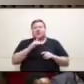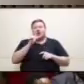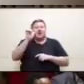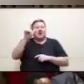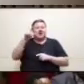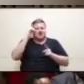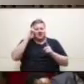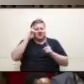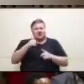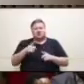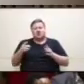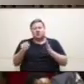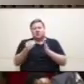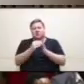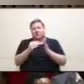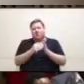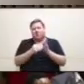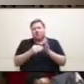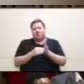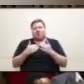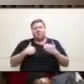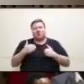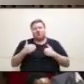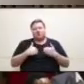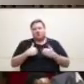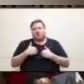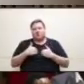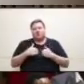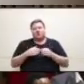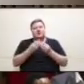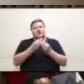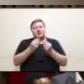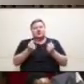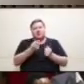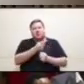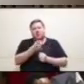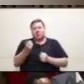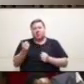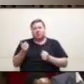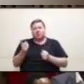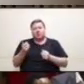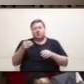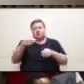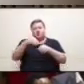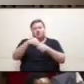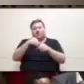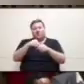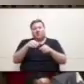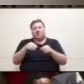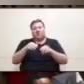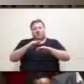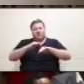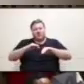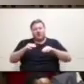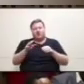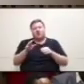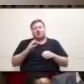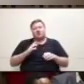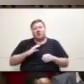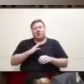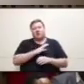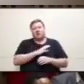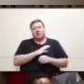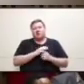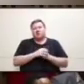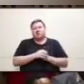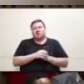were implemented administratively by some of those who were part of the same councils. Now, they were seen as having